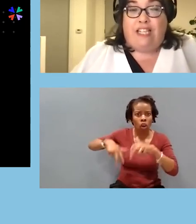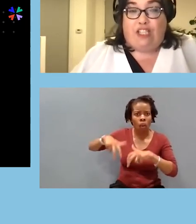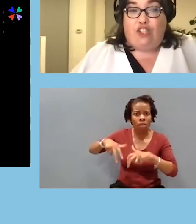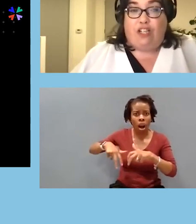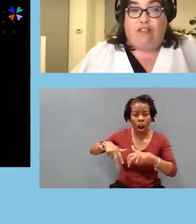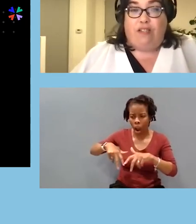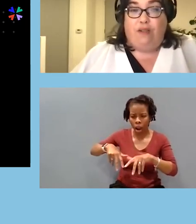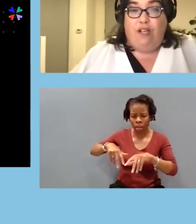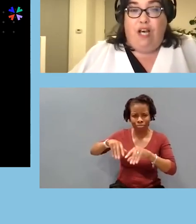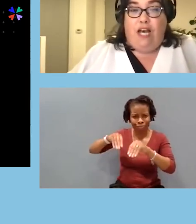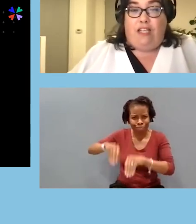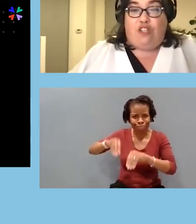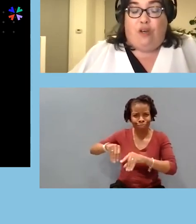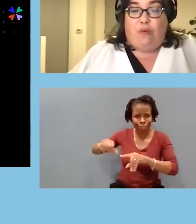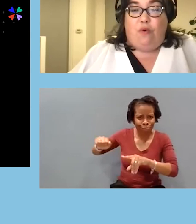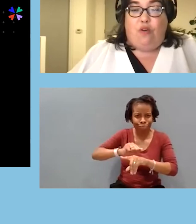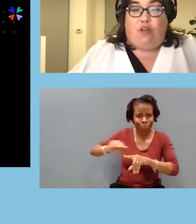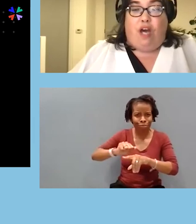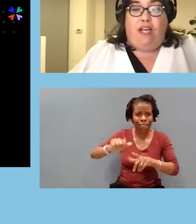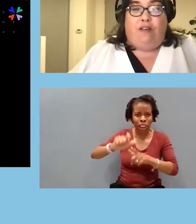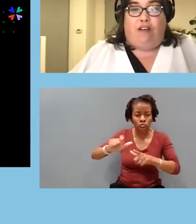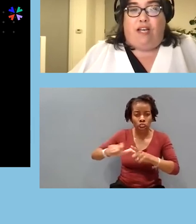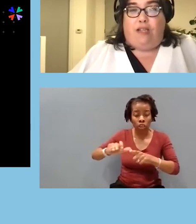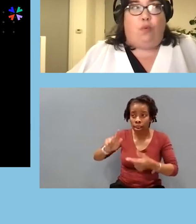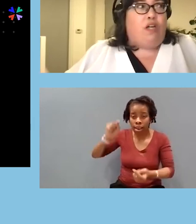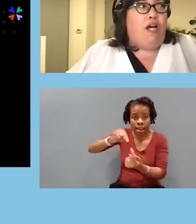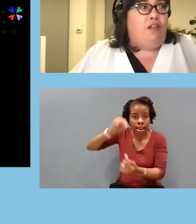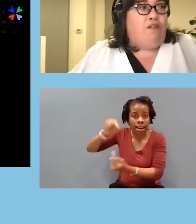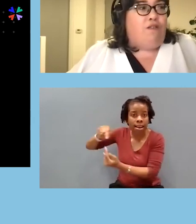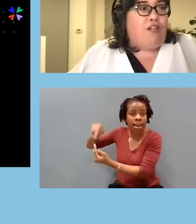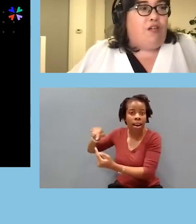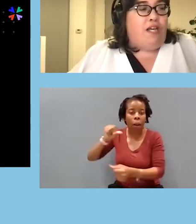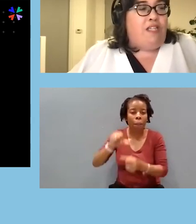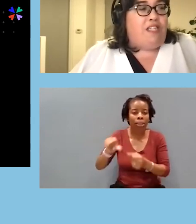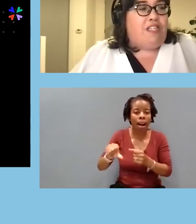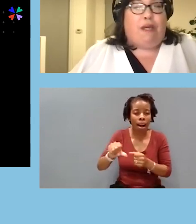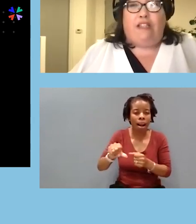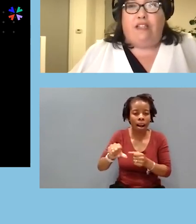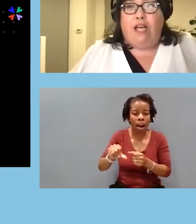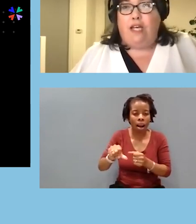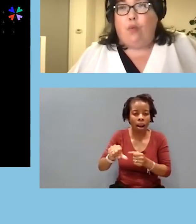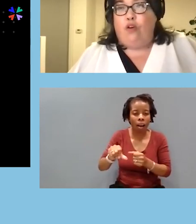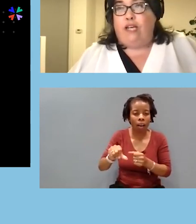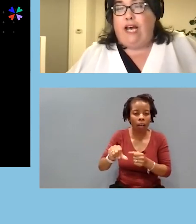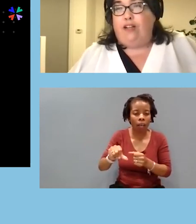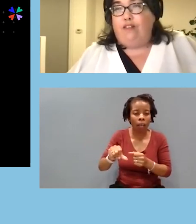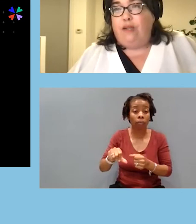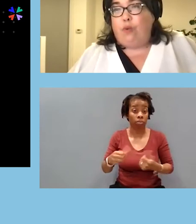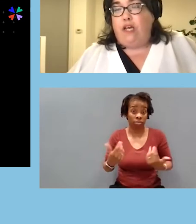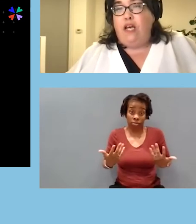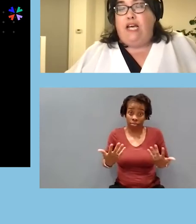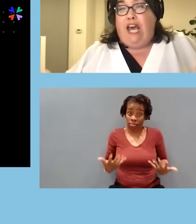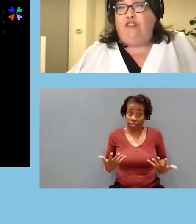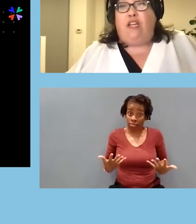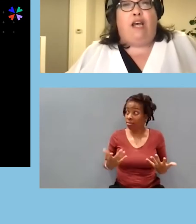training their dictionary. And so to kind of, as we're kind of in this space tonight, we're in a gallery